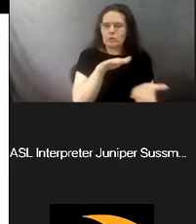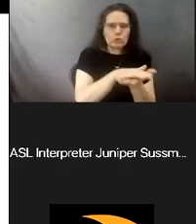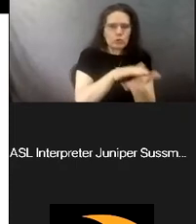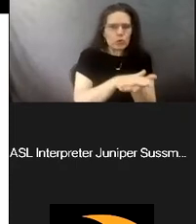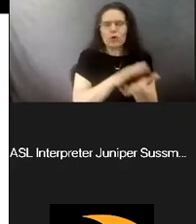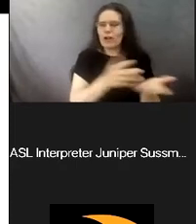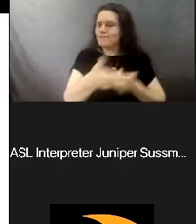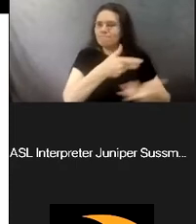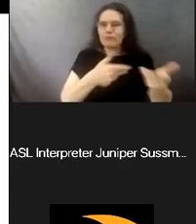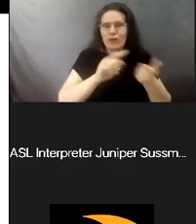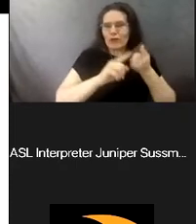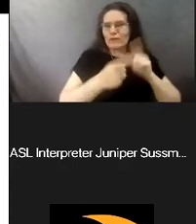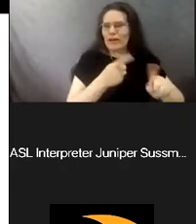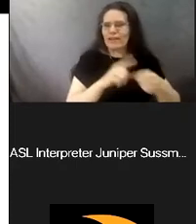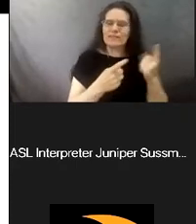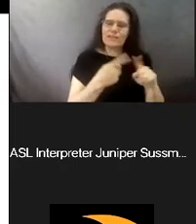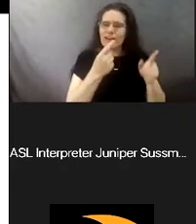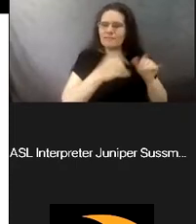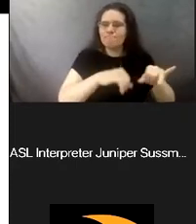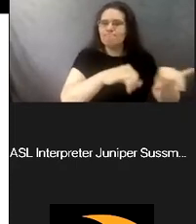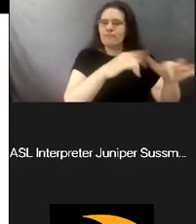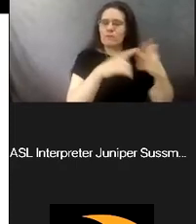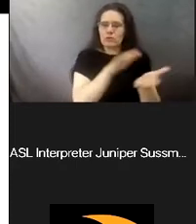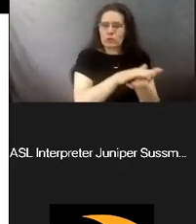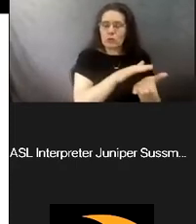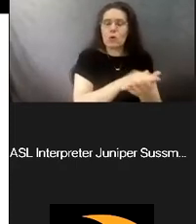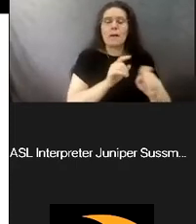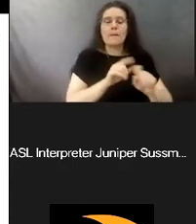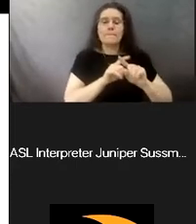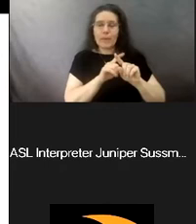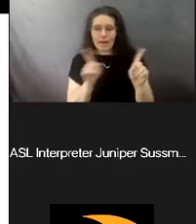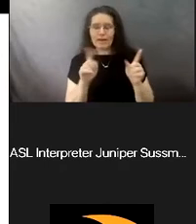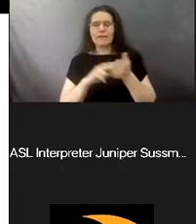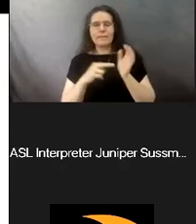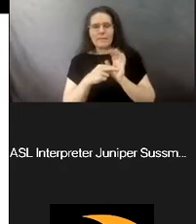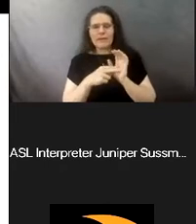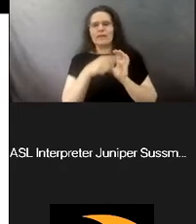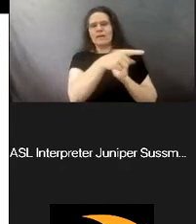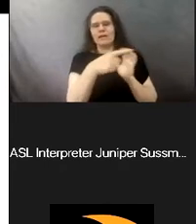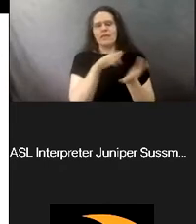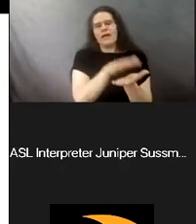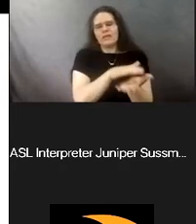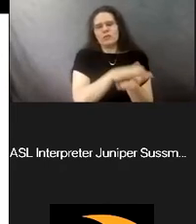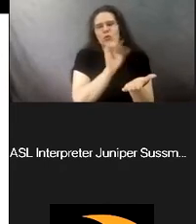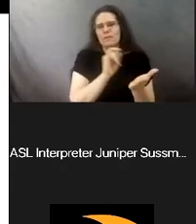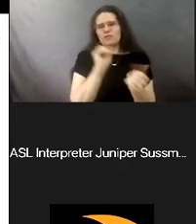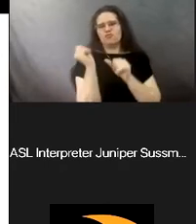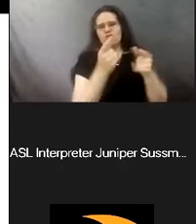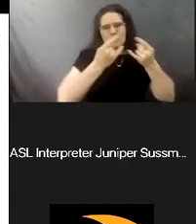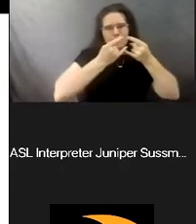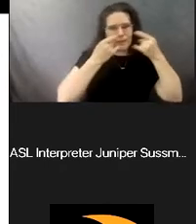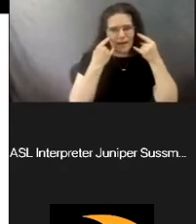decision was contingent on and dependent upon a policy that required universal masking at Maria's